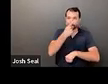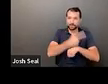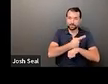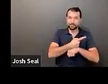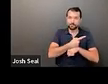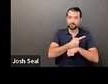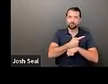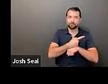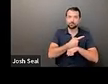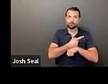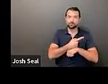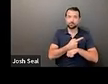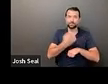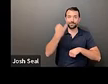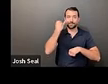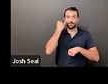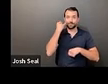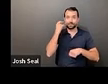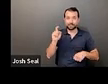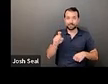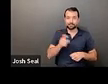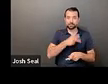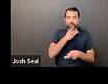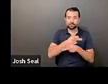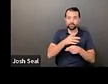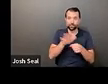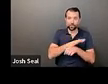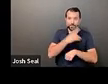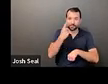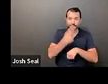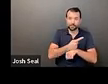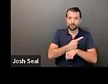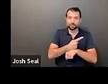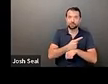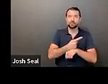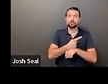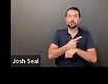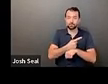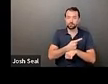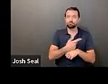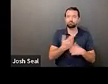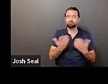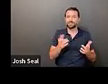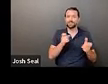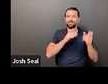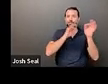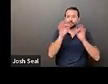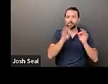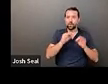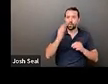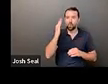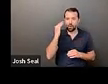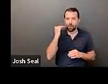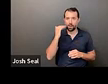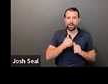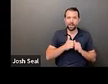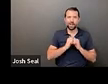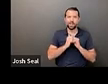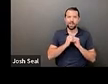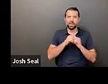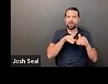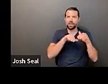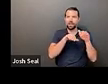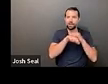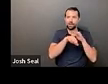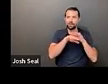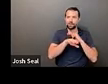that? How will the student access curriculum and IEP services? We look in the IEP, section 6 and 7, and we